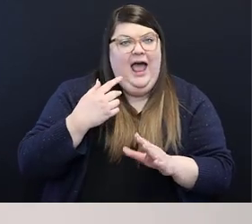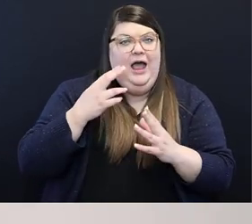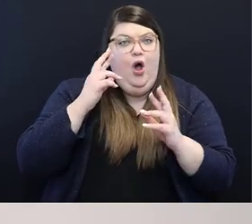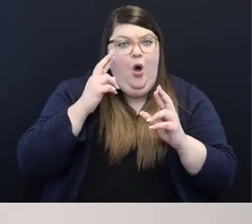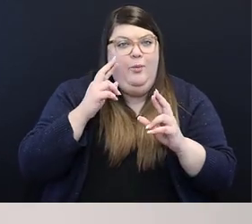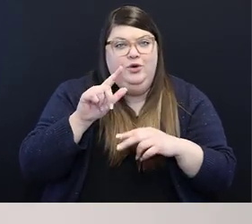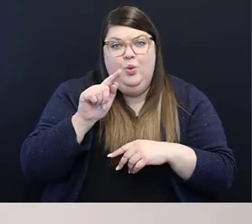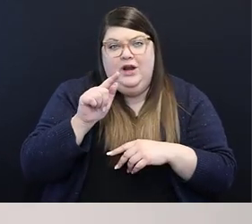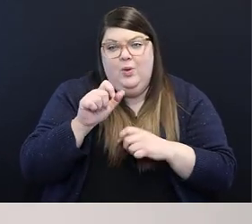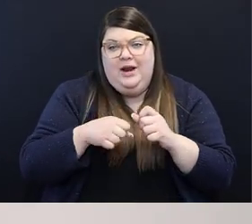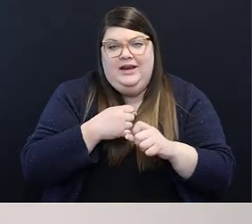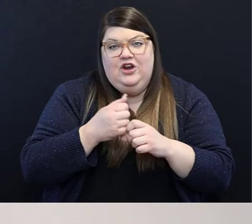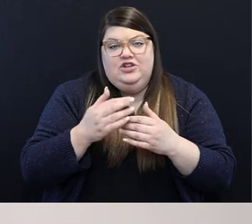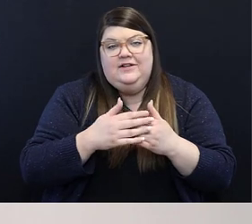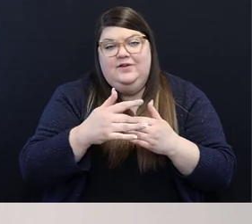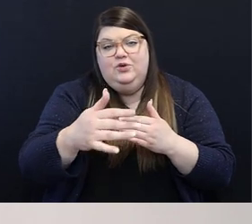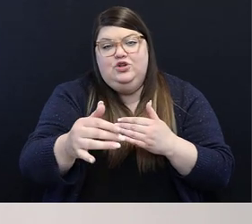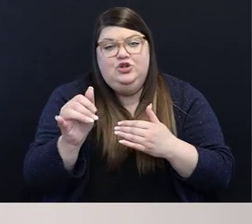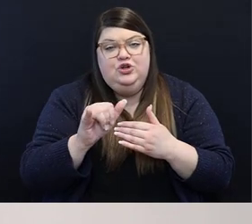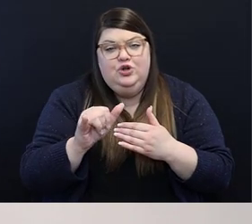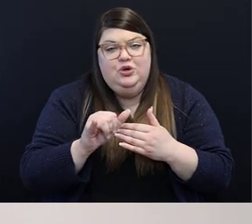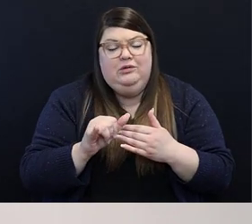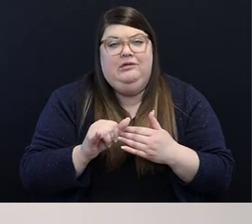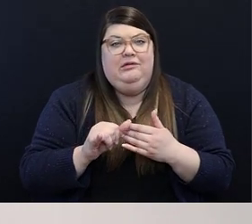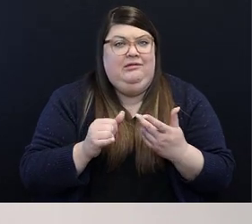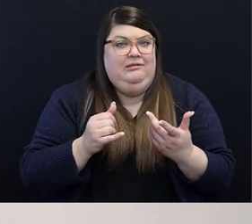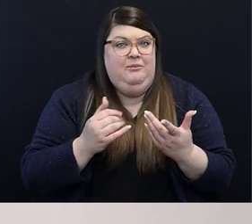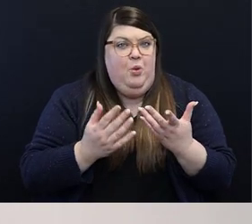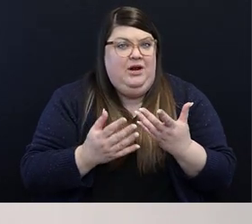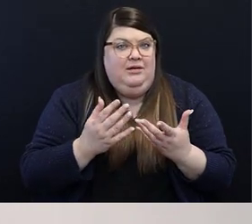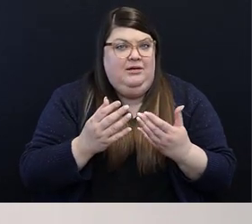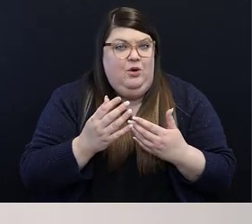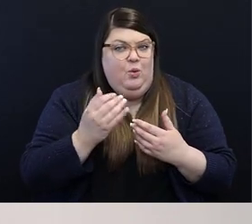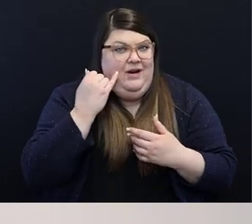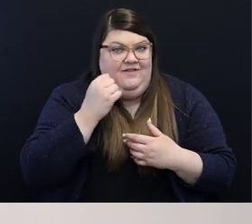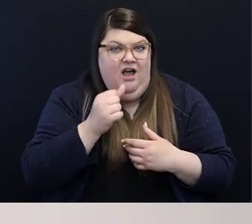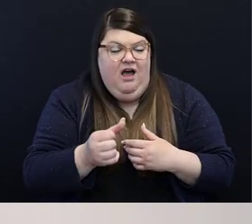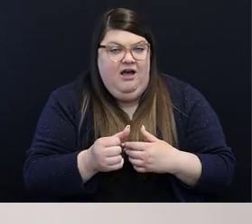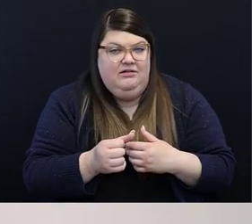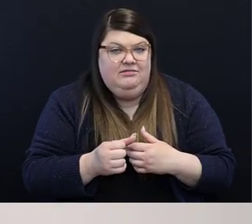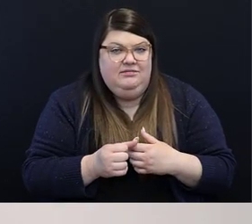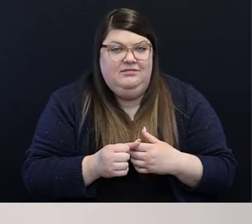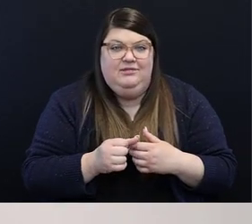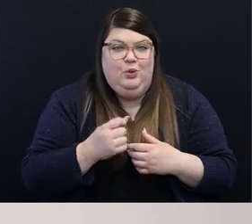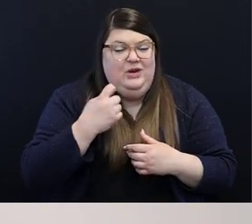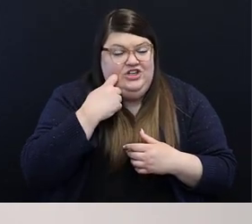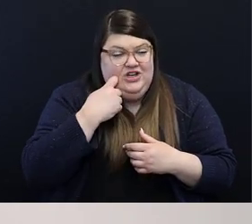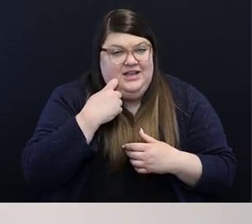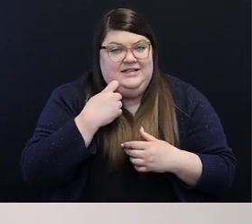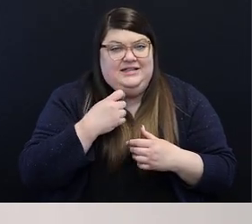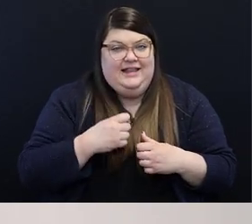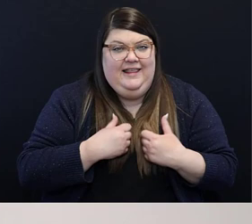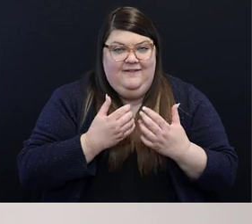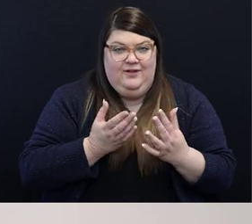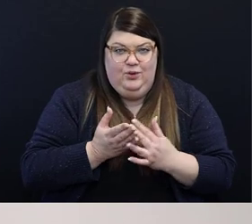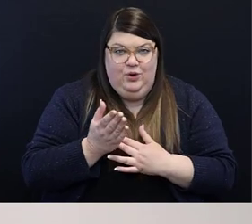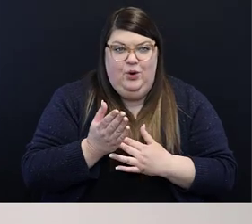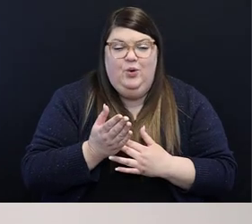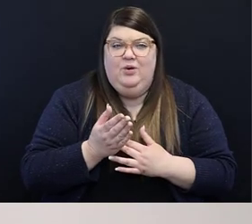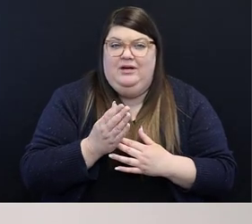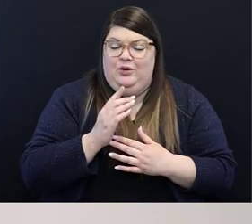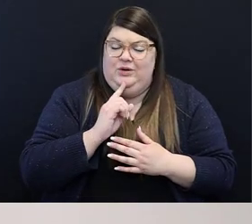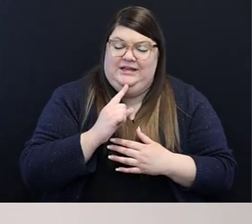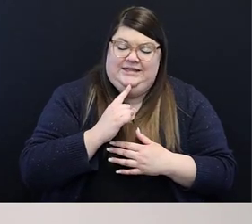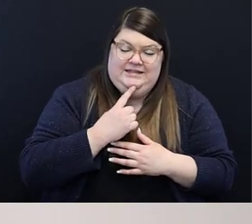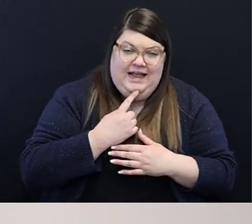future, but you know, what if there isn't, you know, like, I mean, we've just lived through a really intense time where we have reckoned